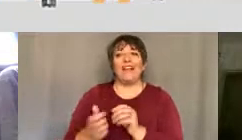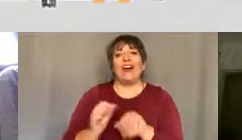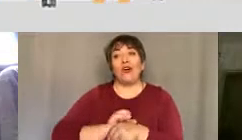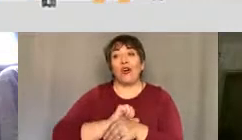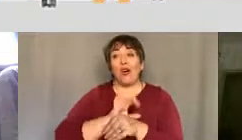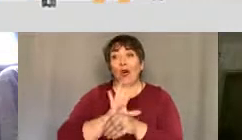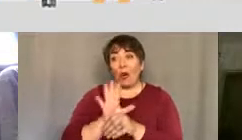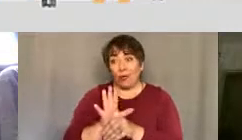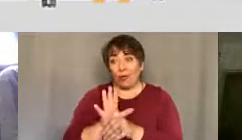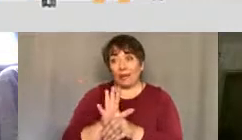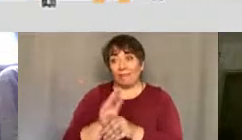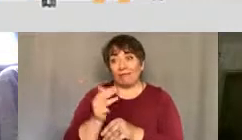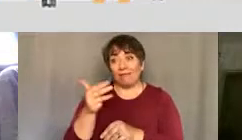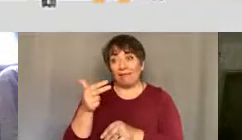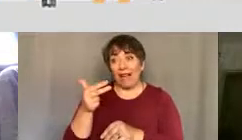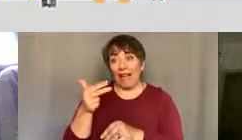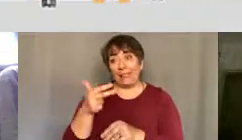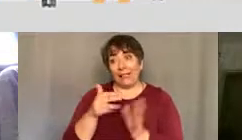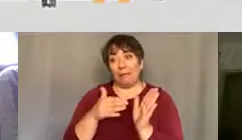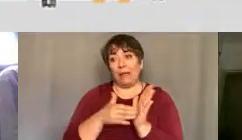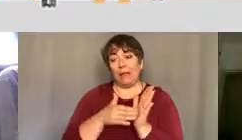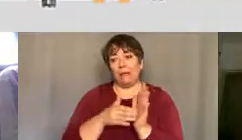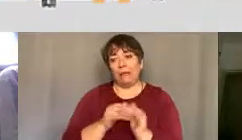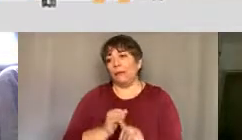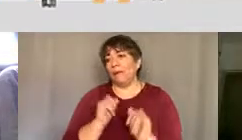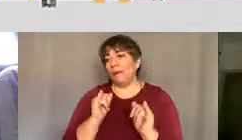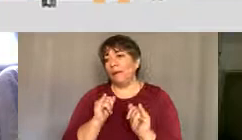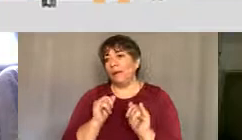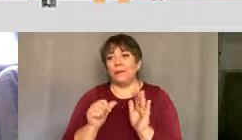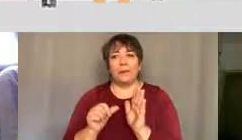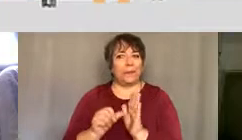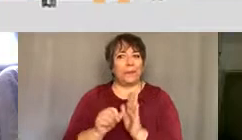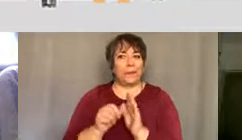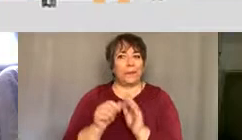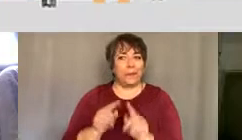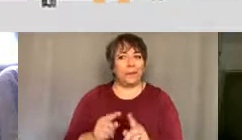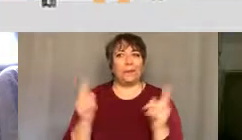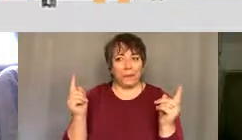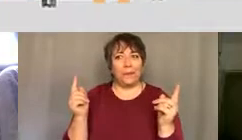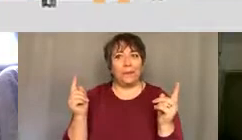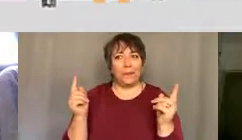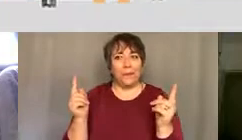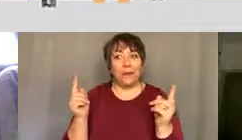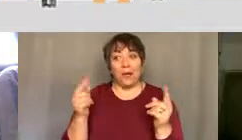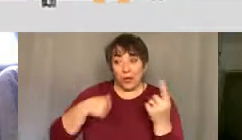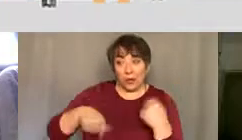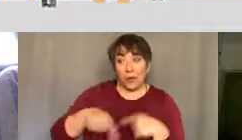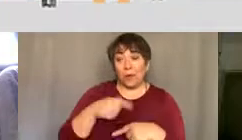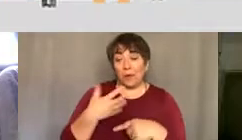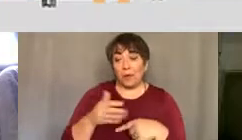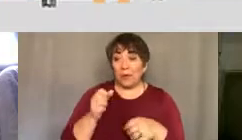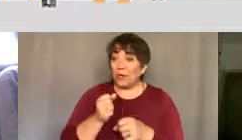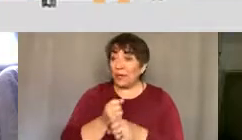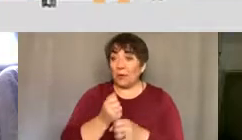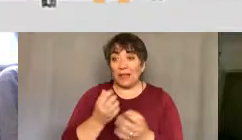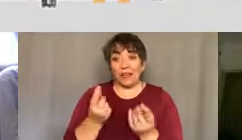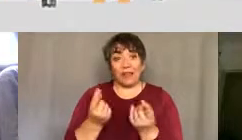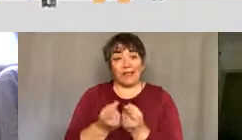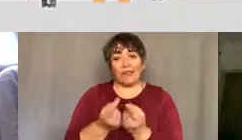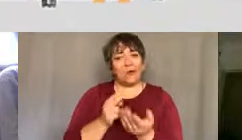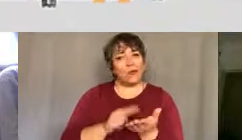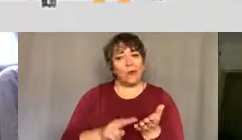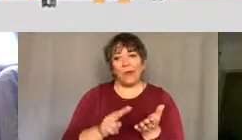And particularly unusual for us as a team. So we've been doing things that we wouldn't normally do. So we've been doing lots of work in general practice, supporting